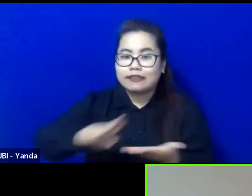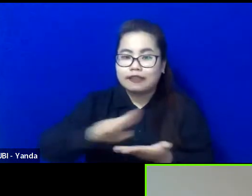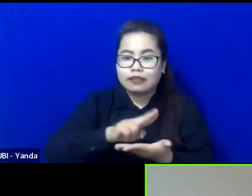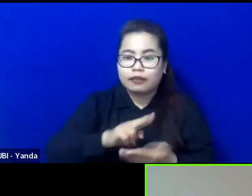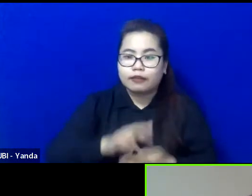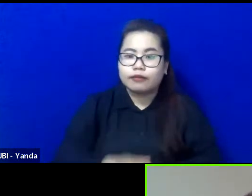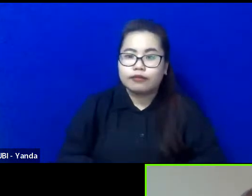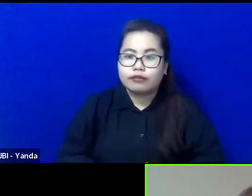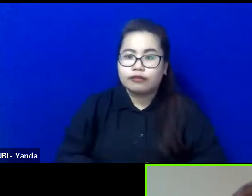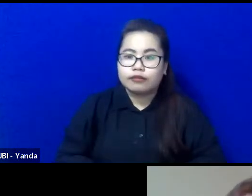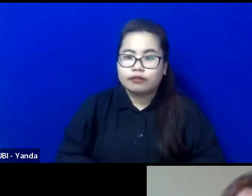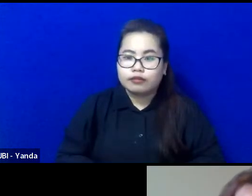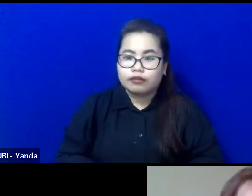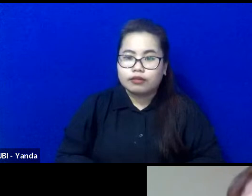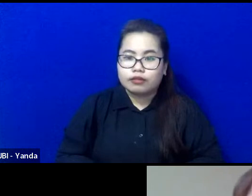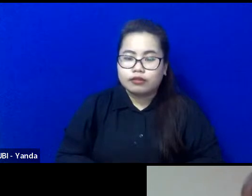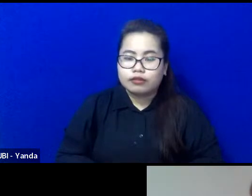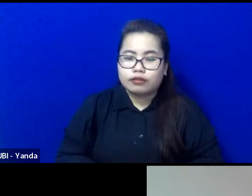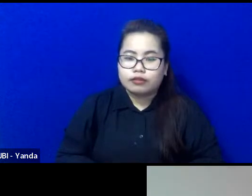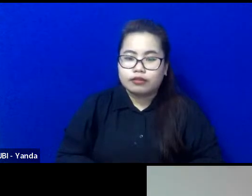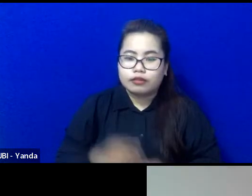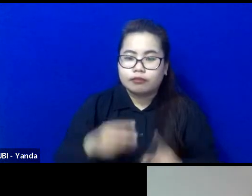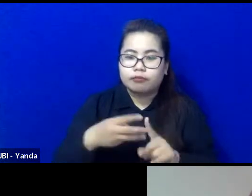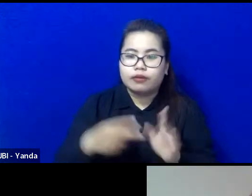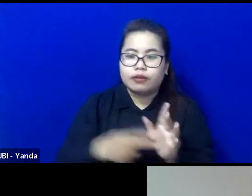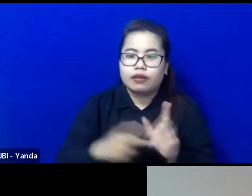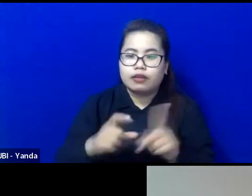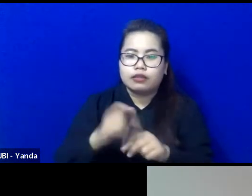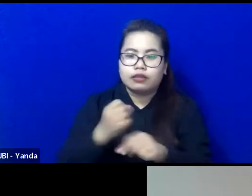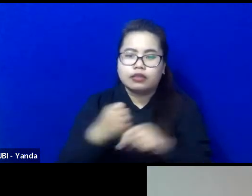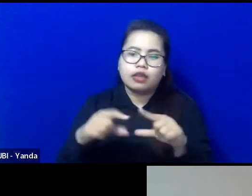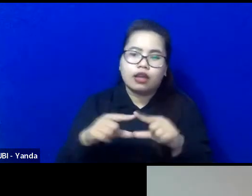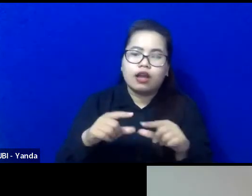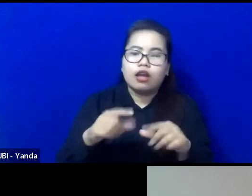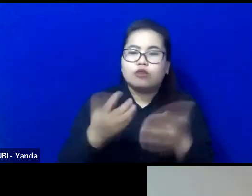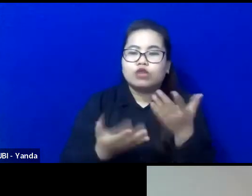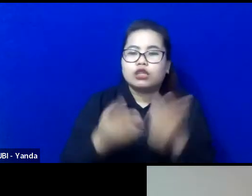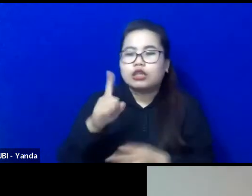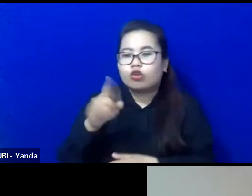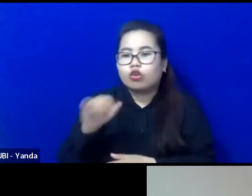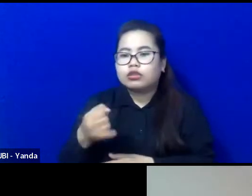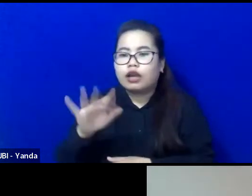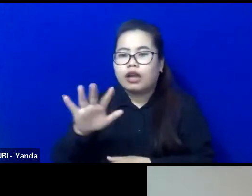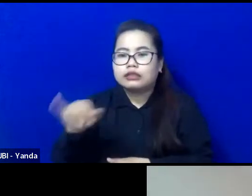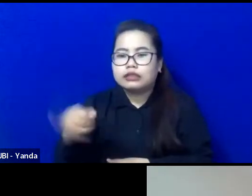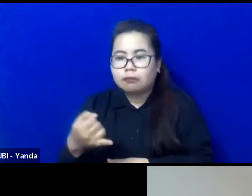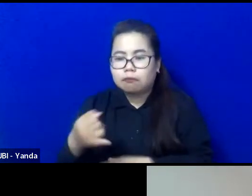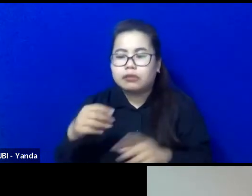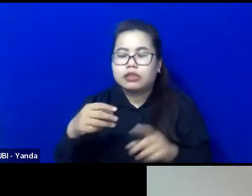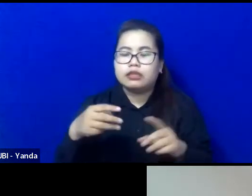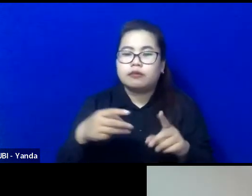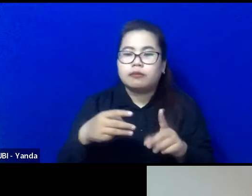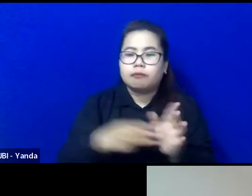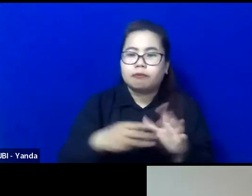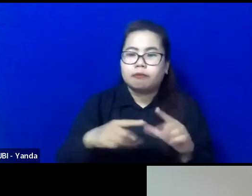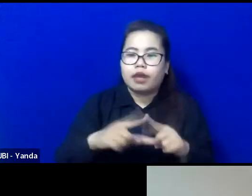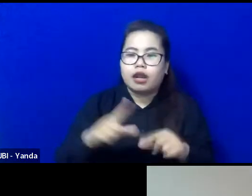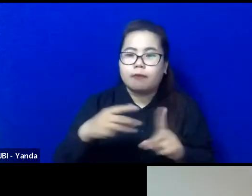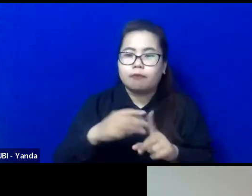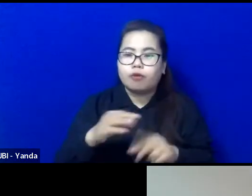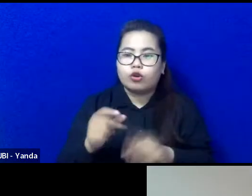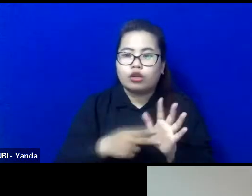Bendigo, about 1.5 hours from Melbourne. So Dr. Joe ini punya penelitian yang sangat banyak